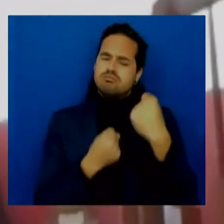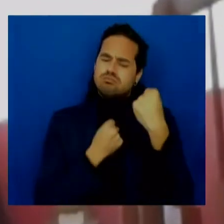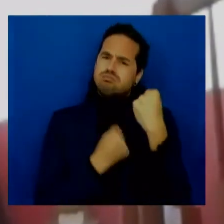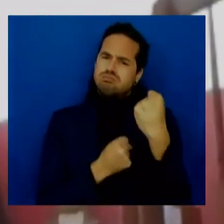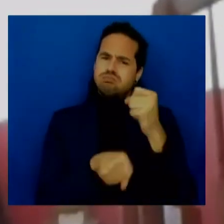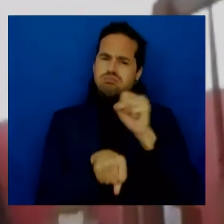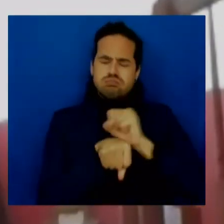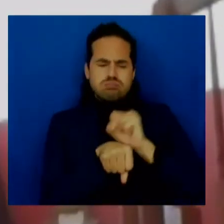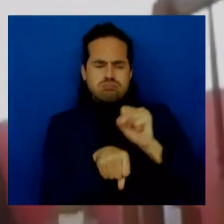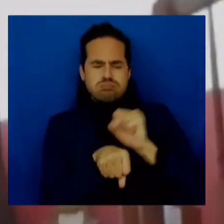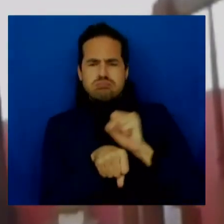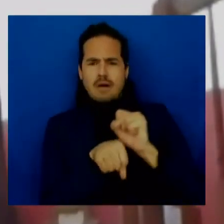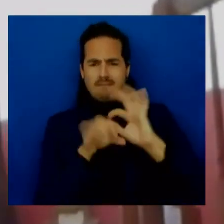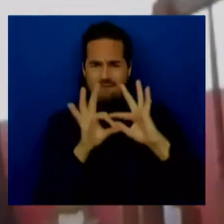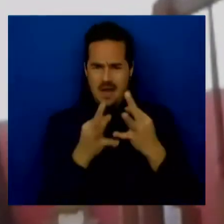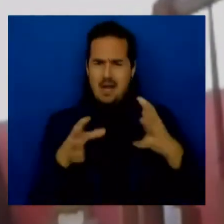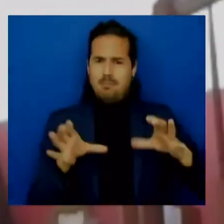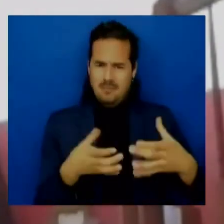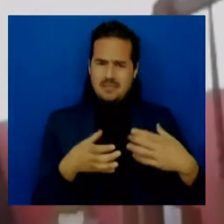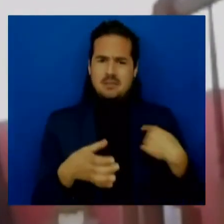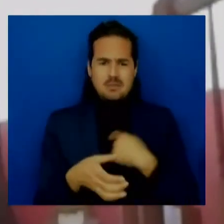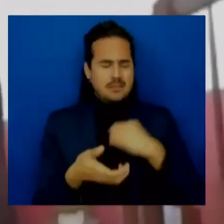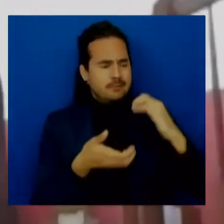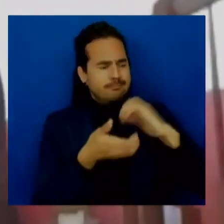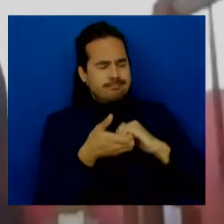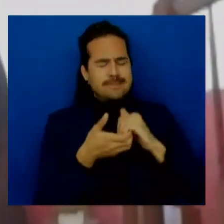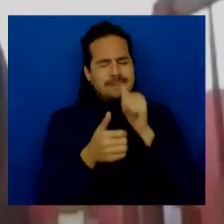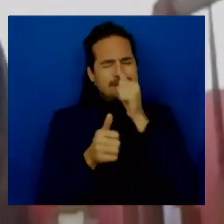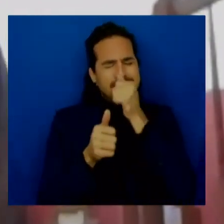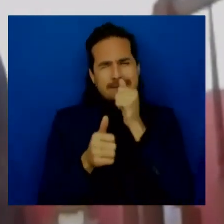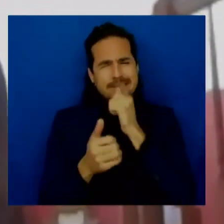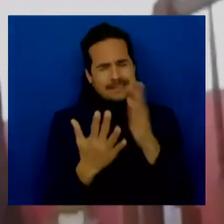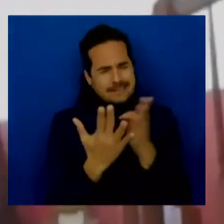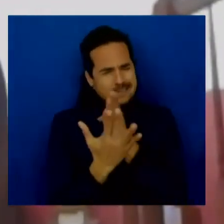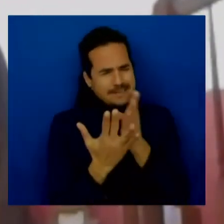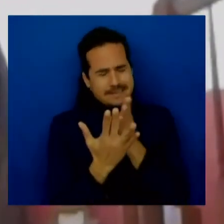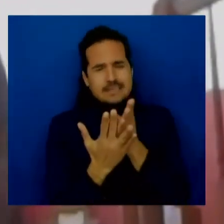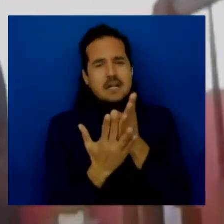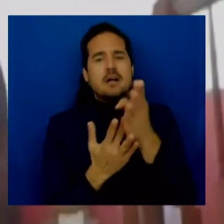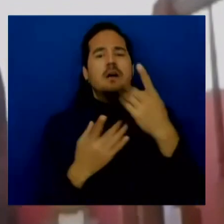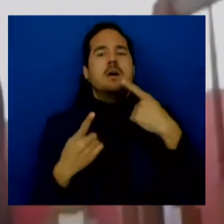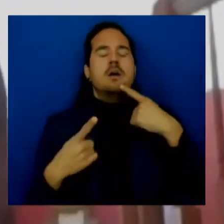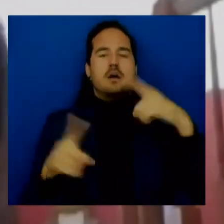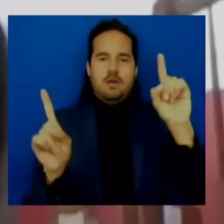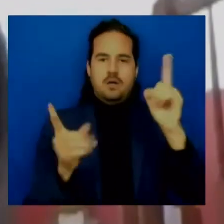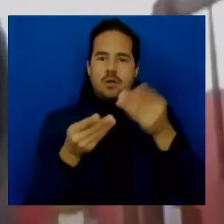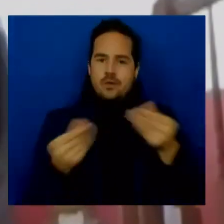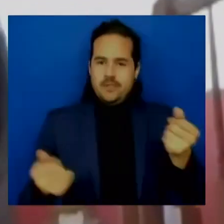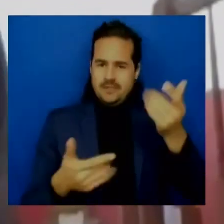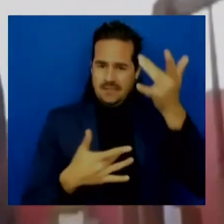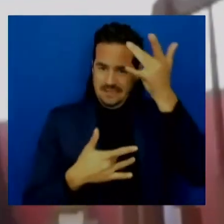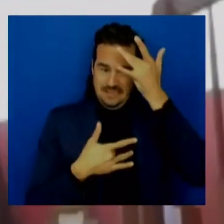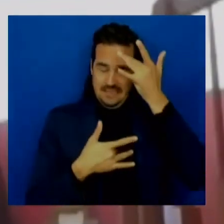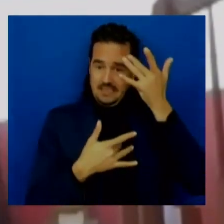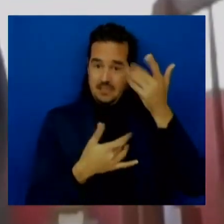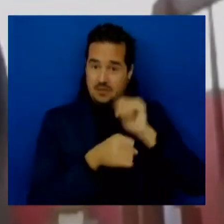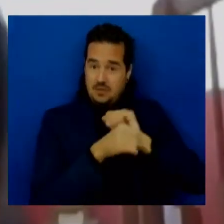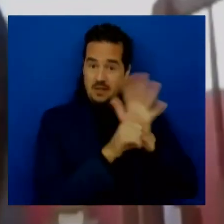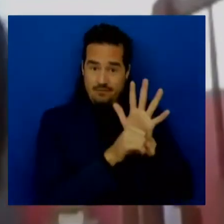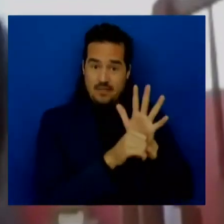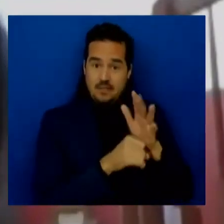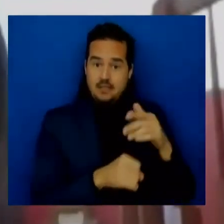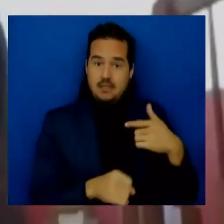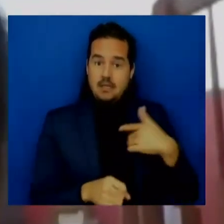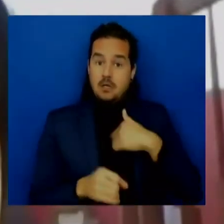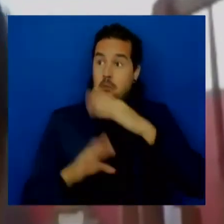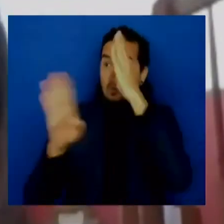pass through this thing. In that moment, I don't worry about the financial. I worry about my family, about my